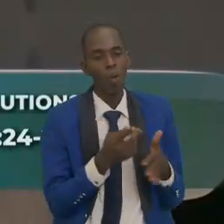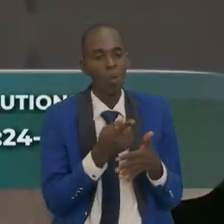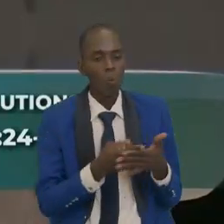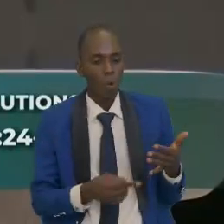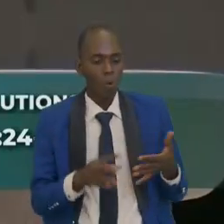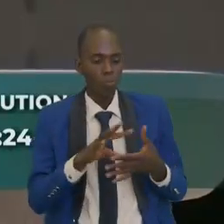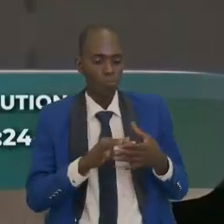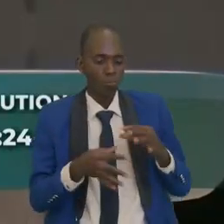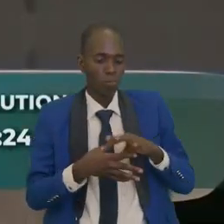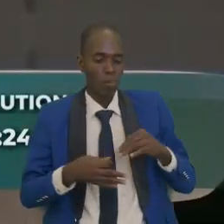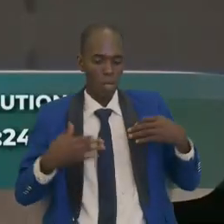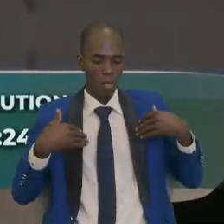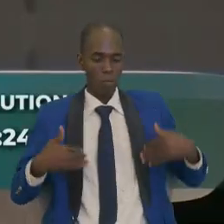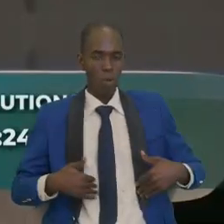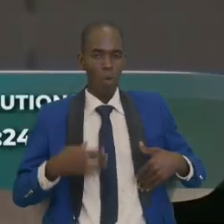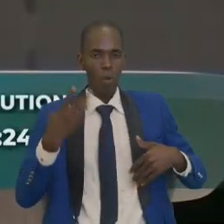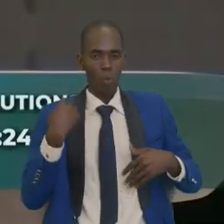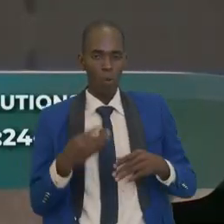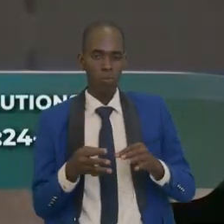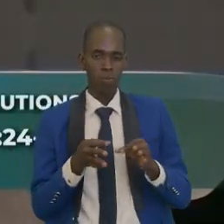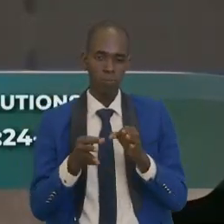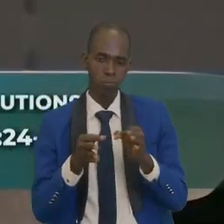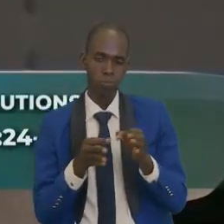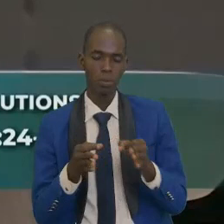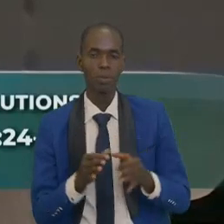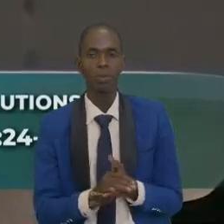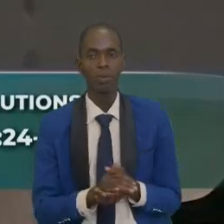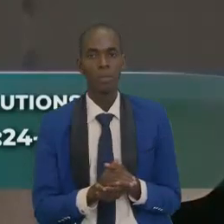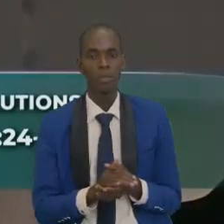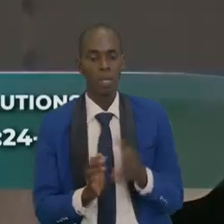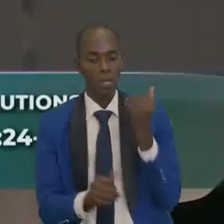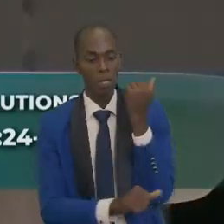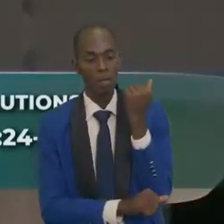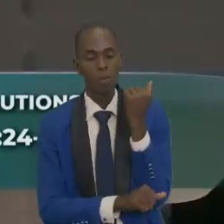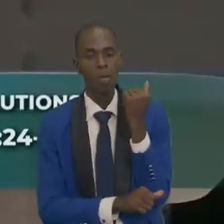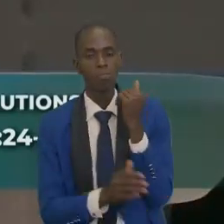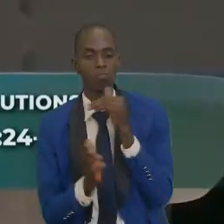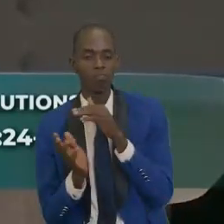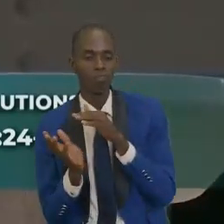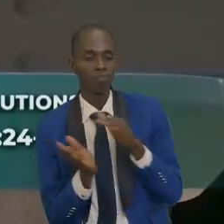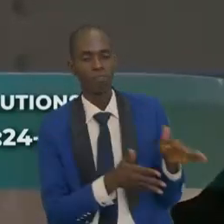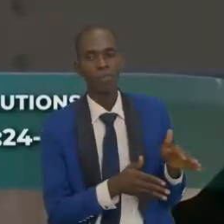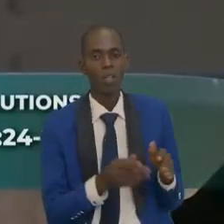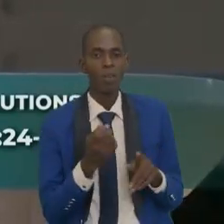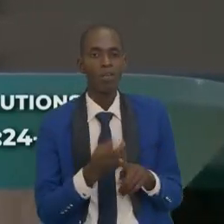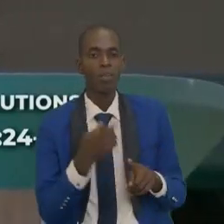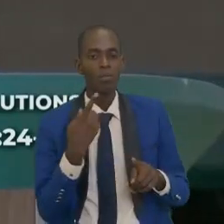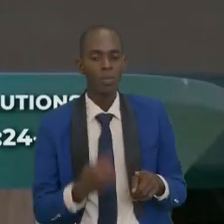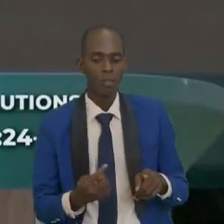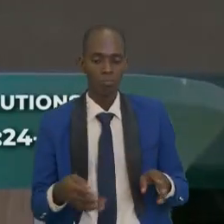was telling him he looked away from the deadness of Sarah's